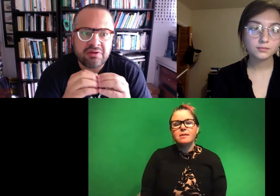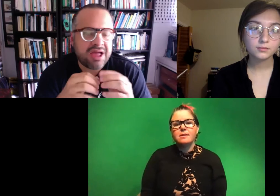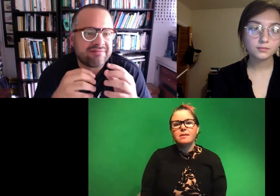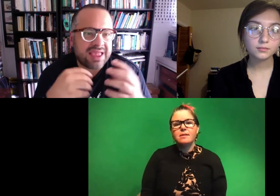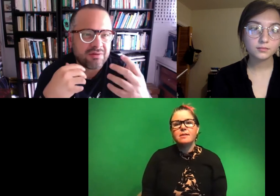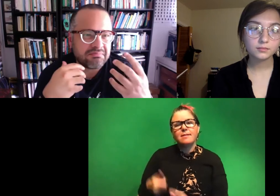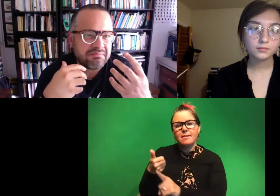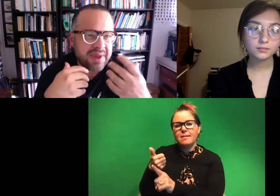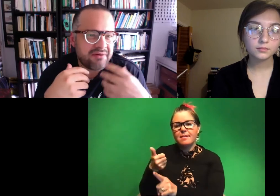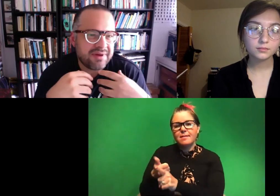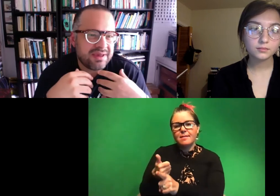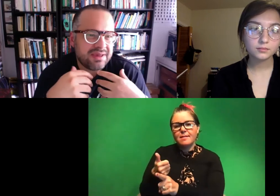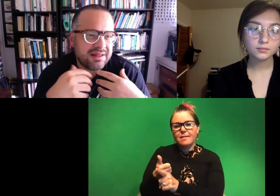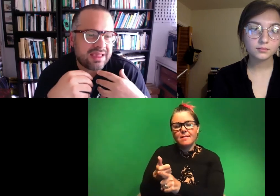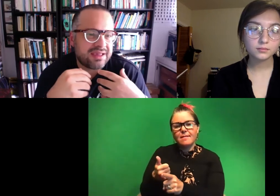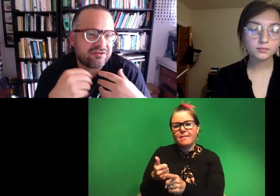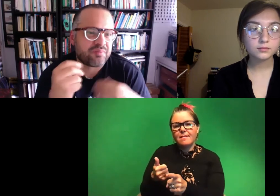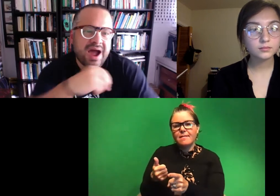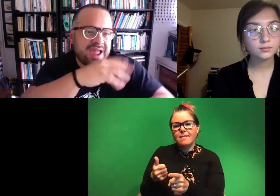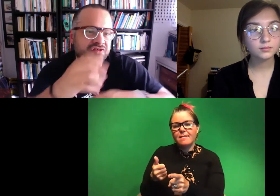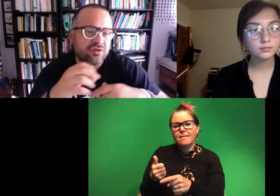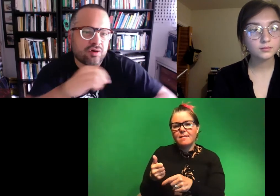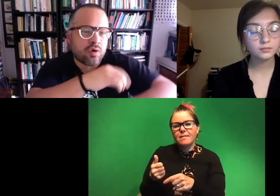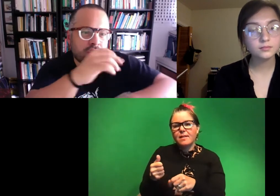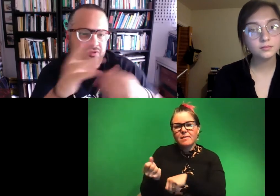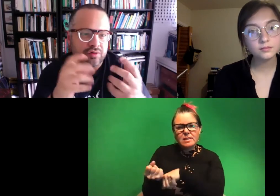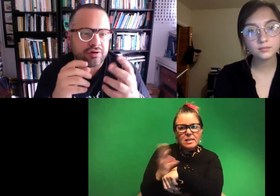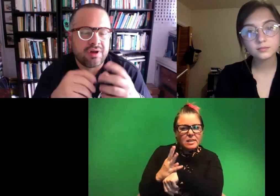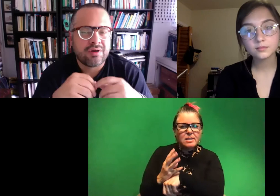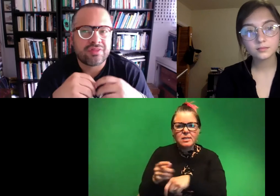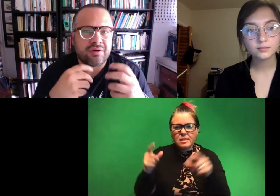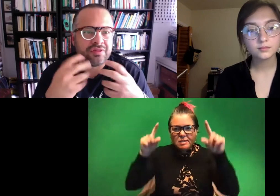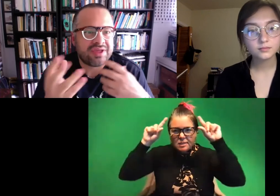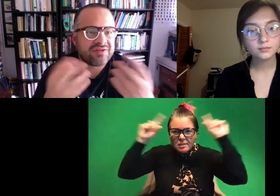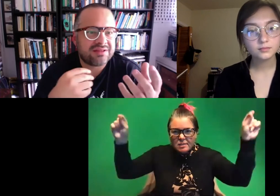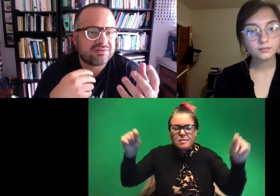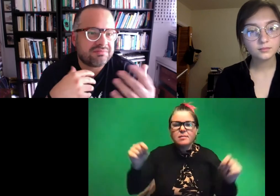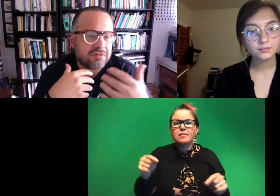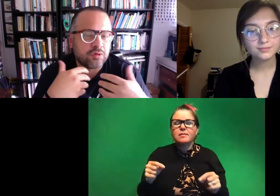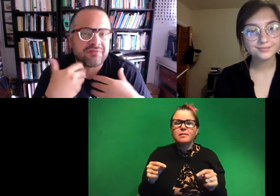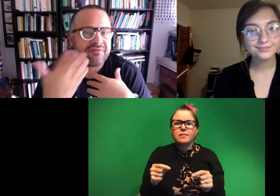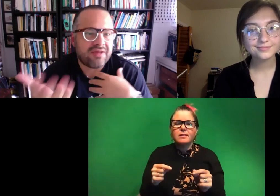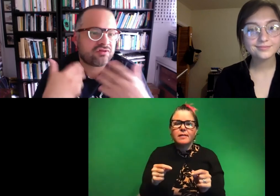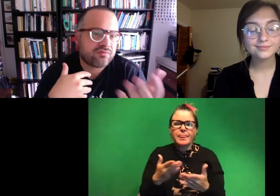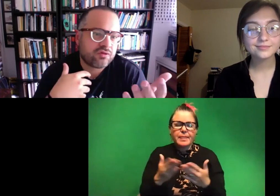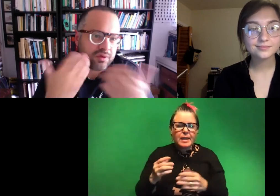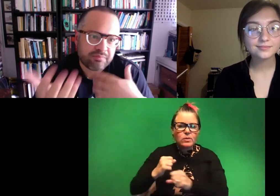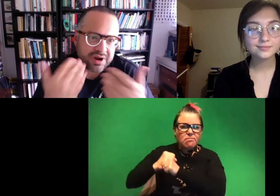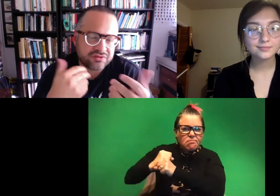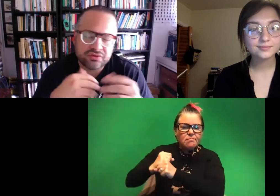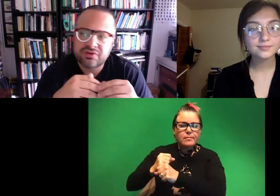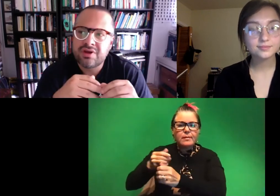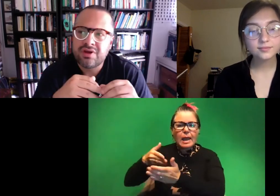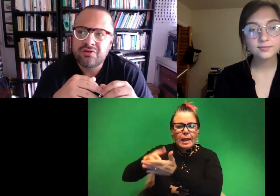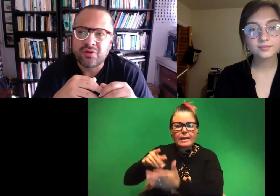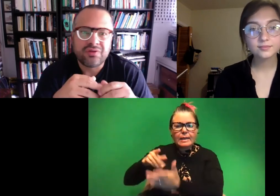They don't have like very like spines or horns or things that could defense to the